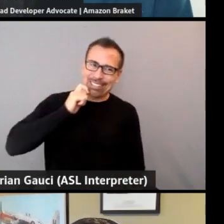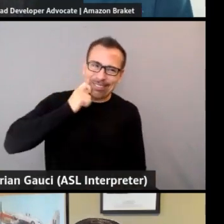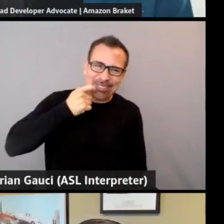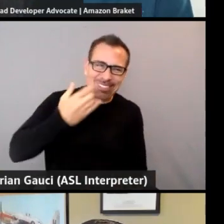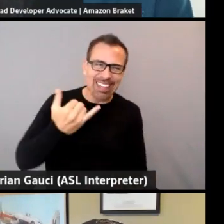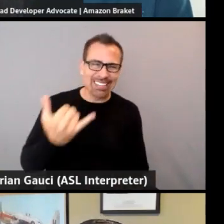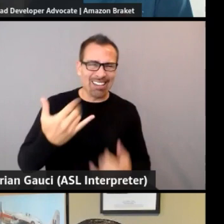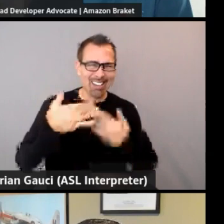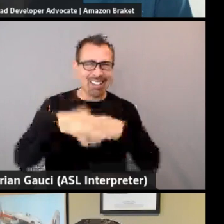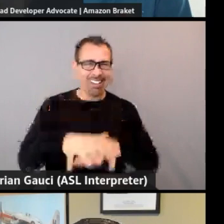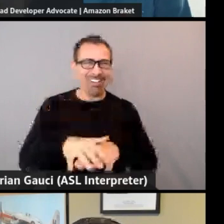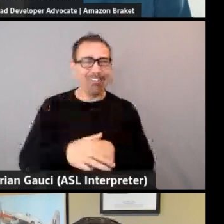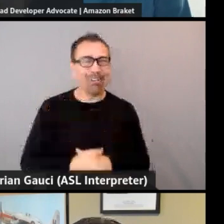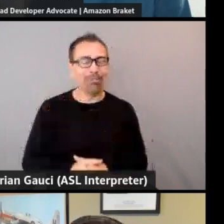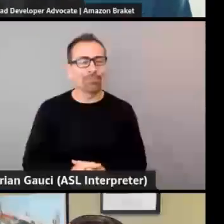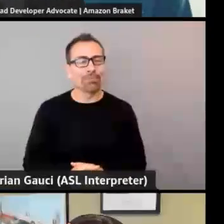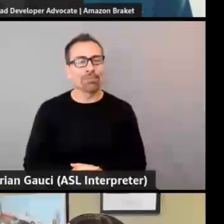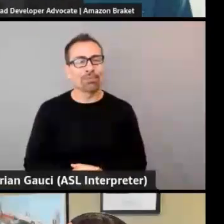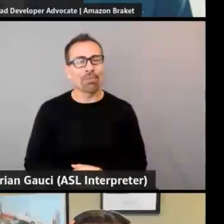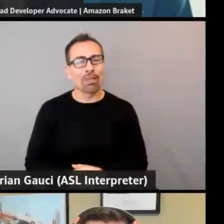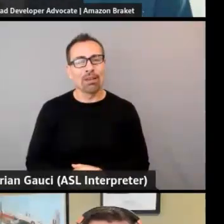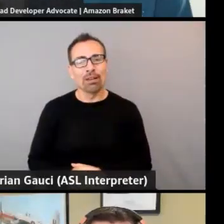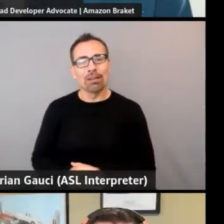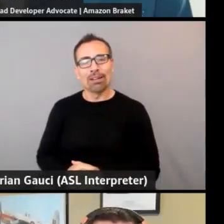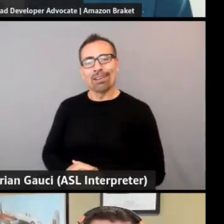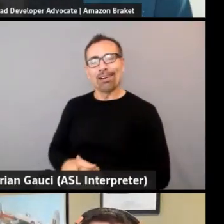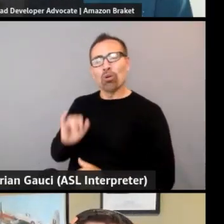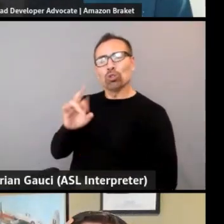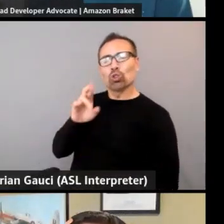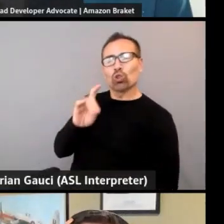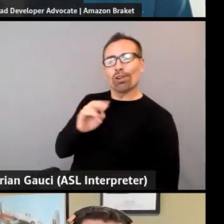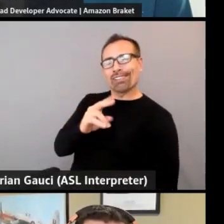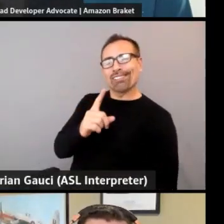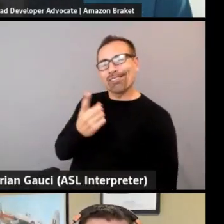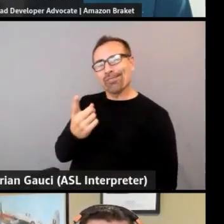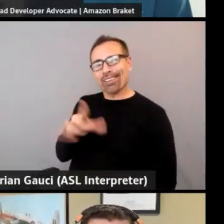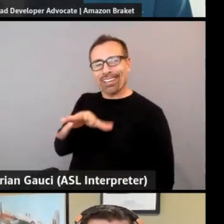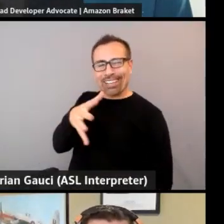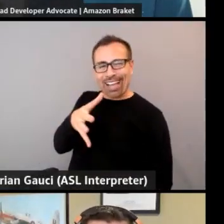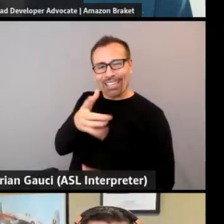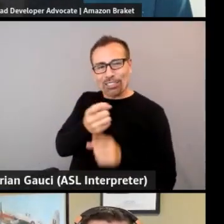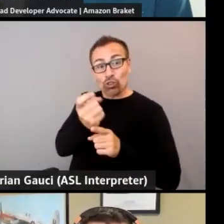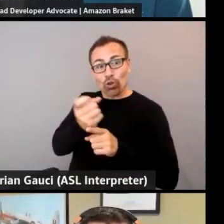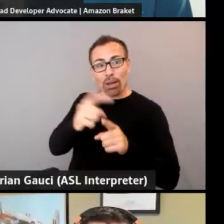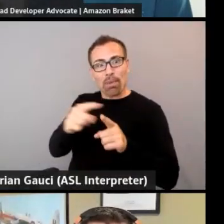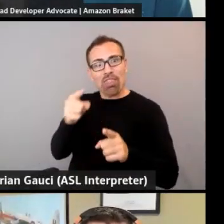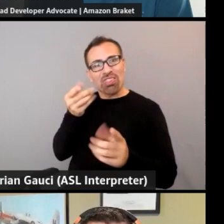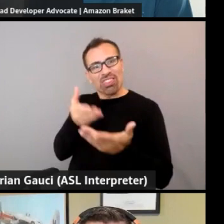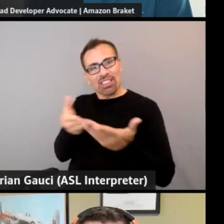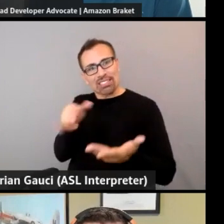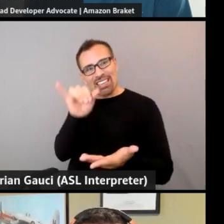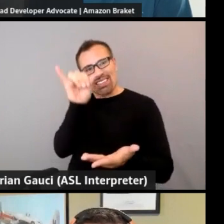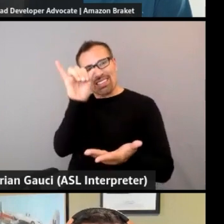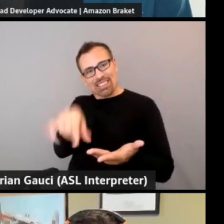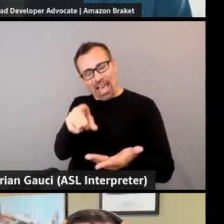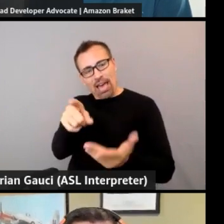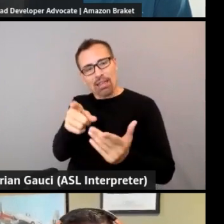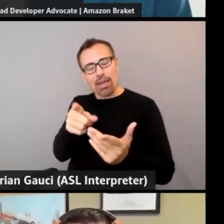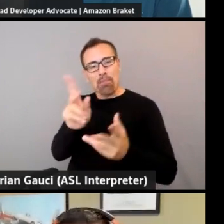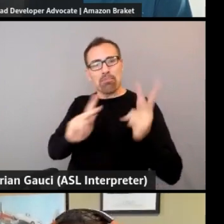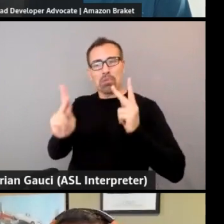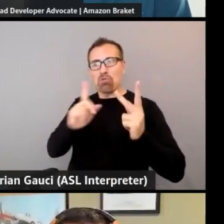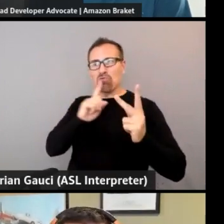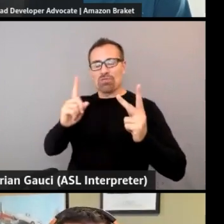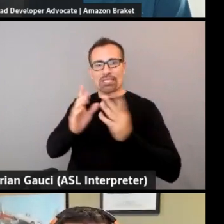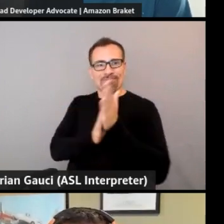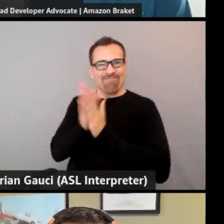Well, Jordan, you're kind of joking, but it's literally things like that that get people involved, that it might